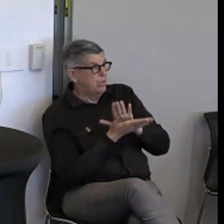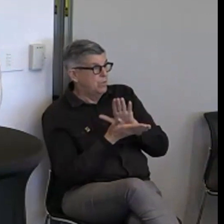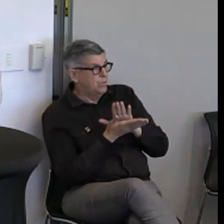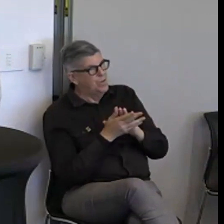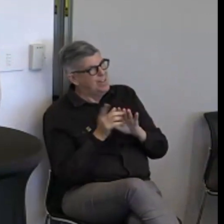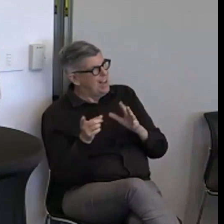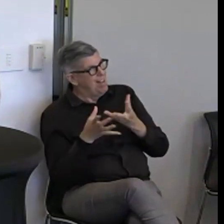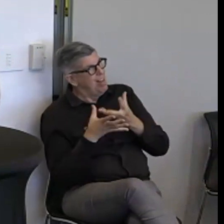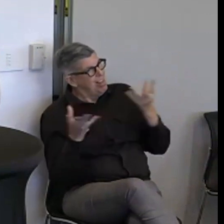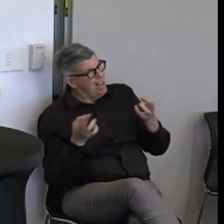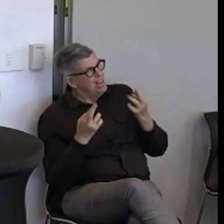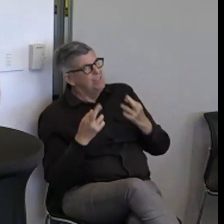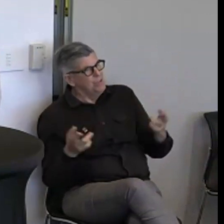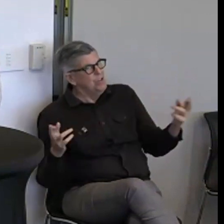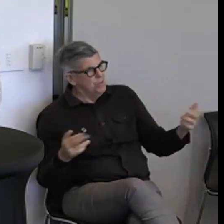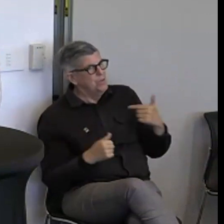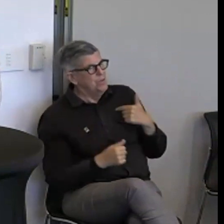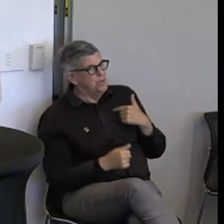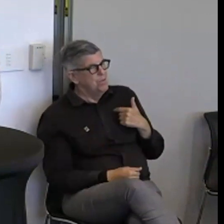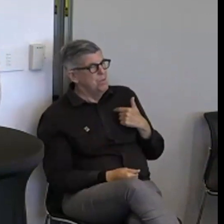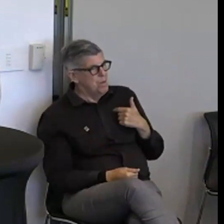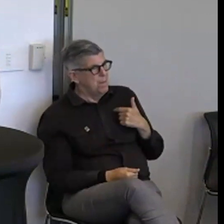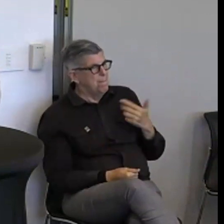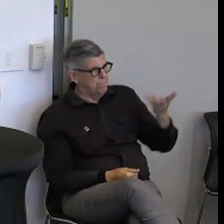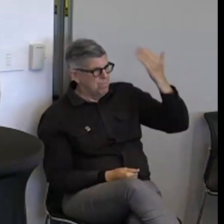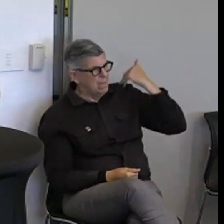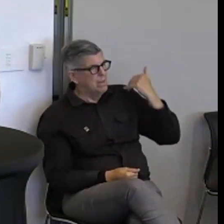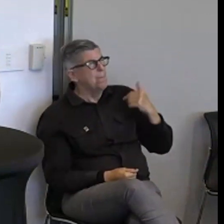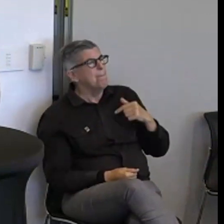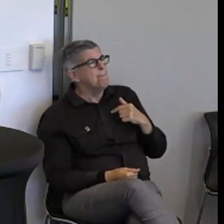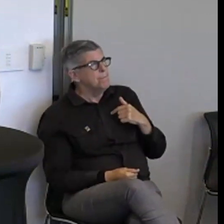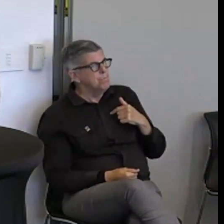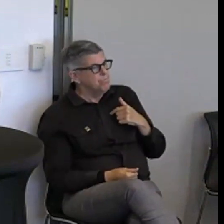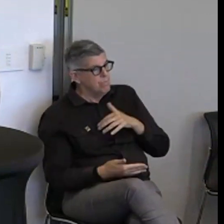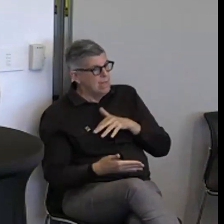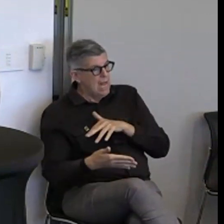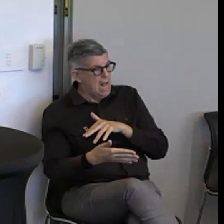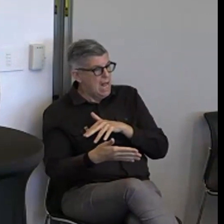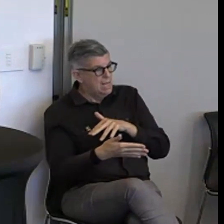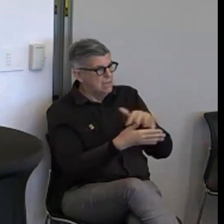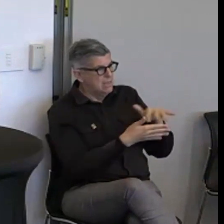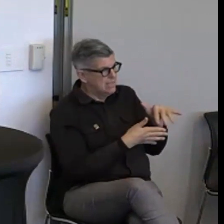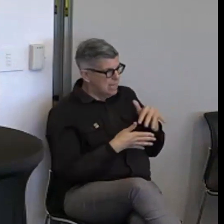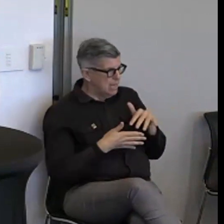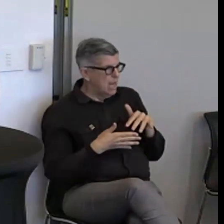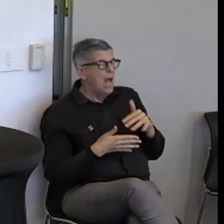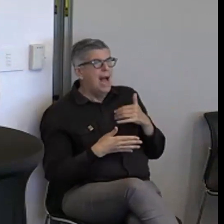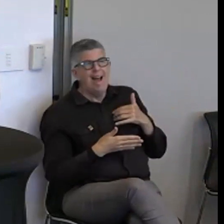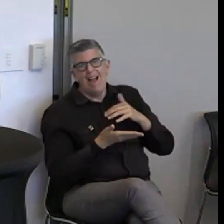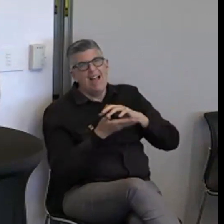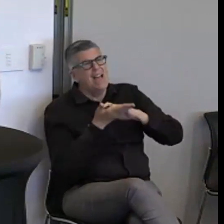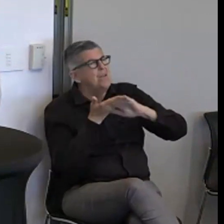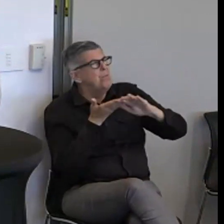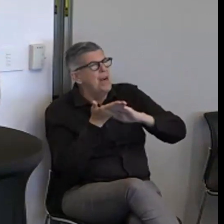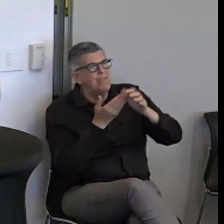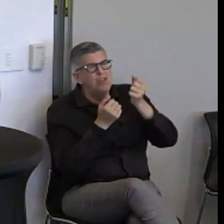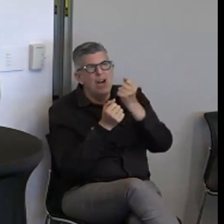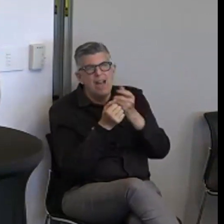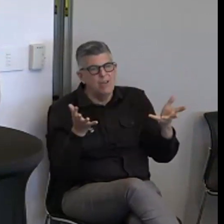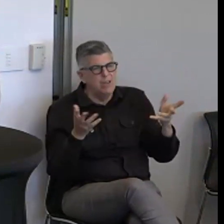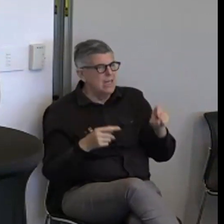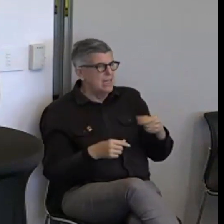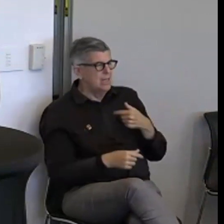the time. And I studied. Not only did I have Braille for everything I needed, but I